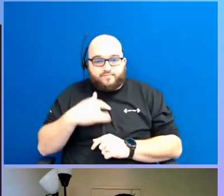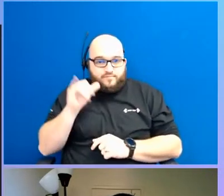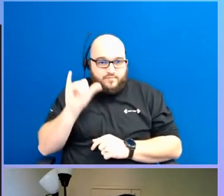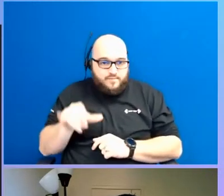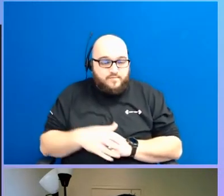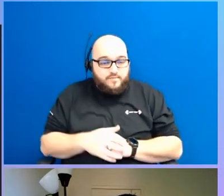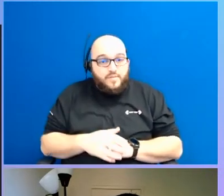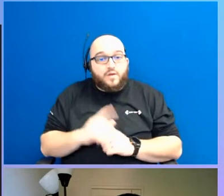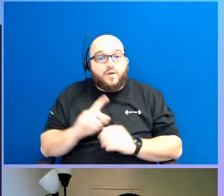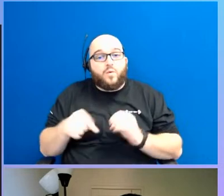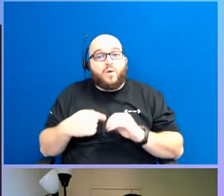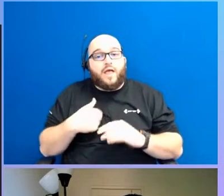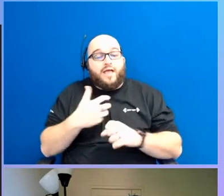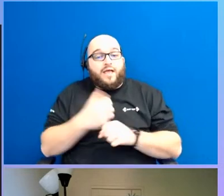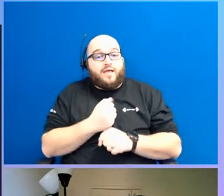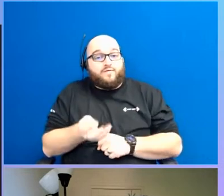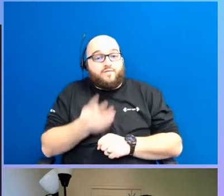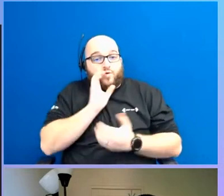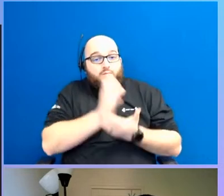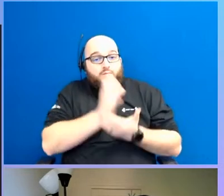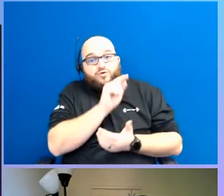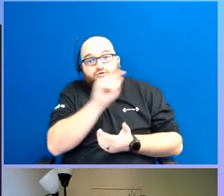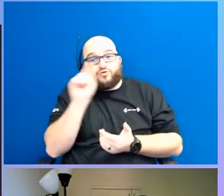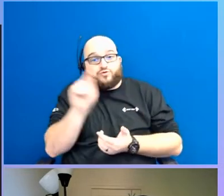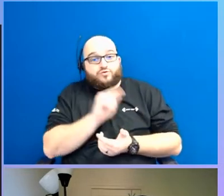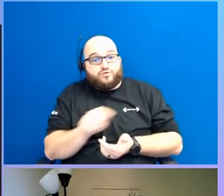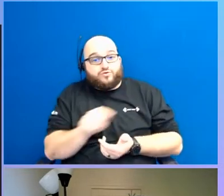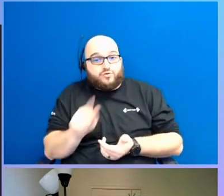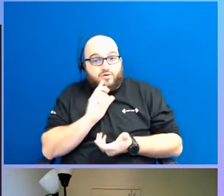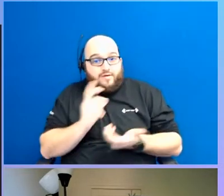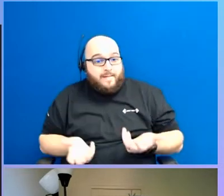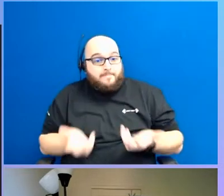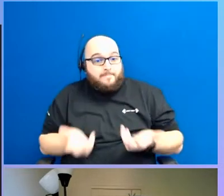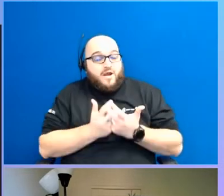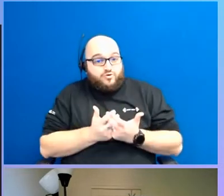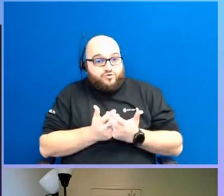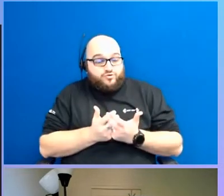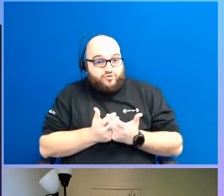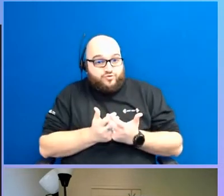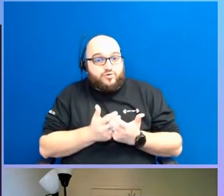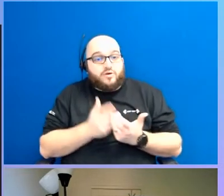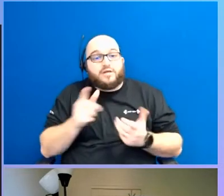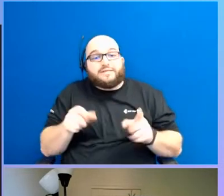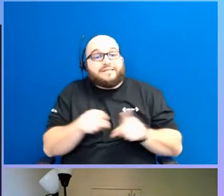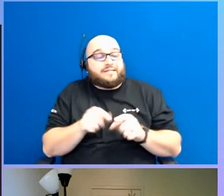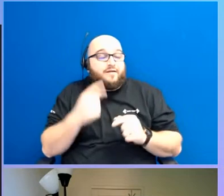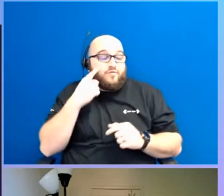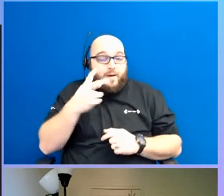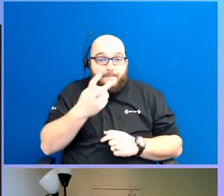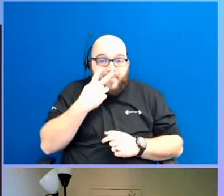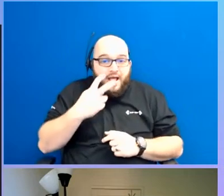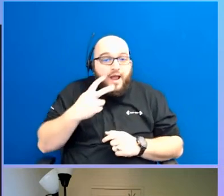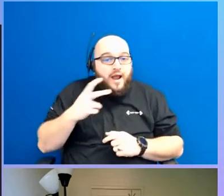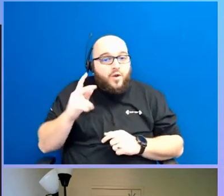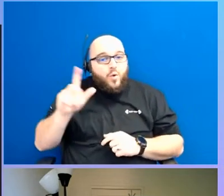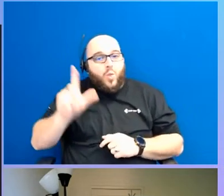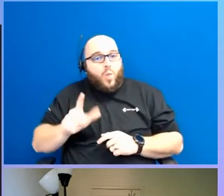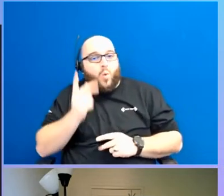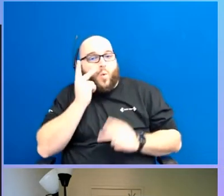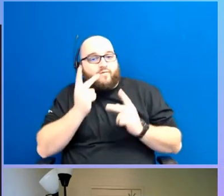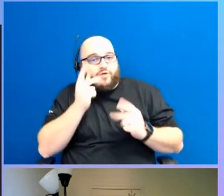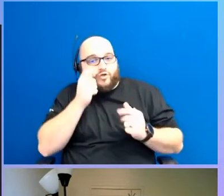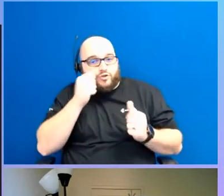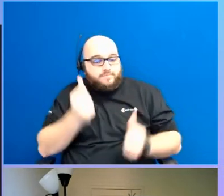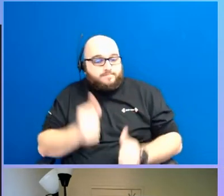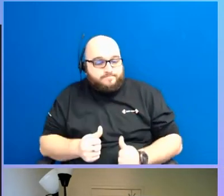I get my 4 images, I want to know, does the image match the prompt? And this is the same for blind and low vision users.